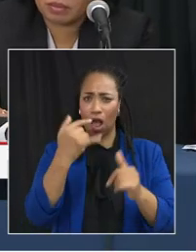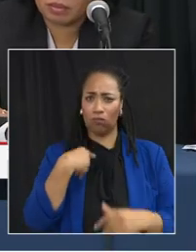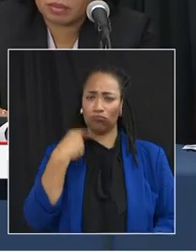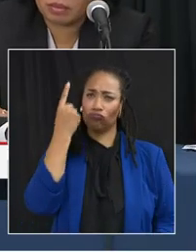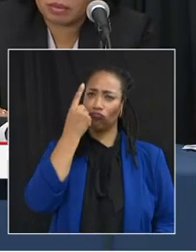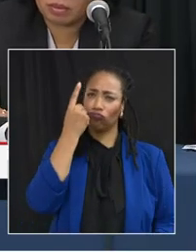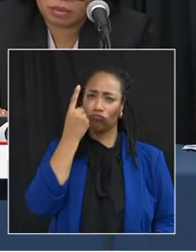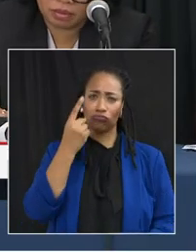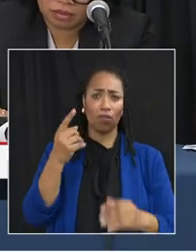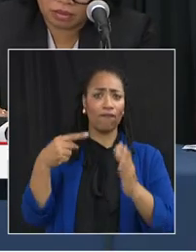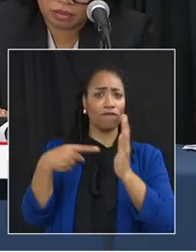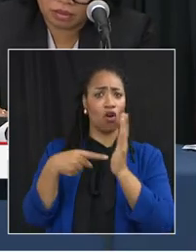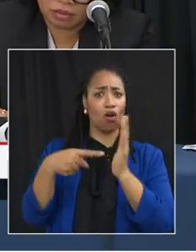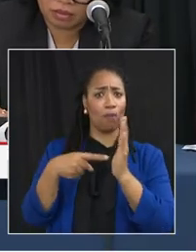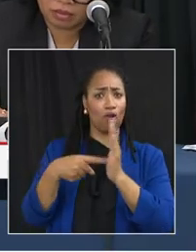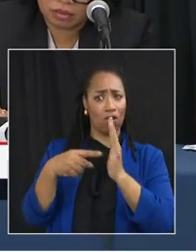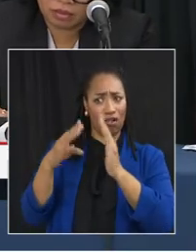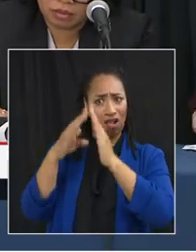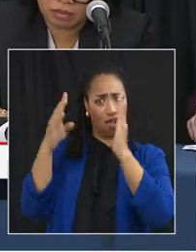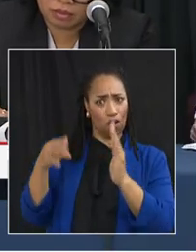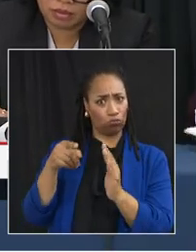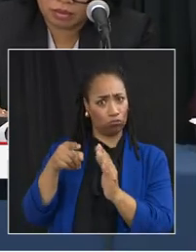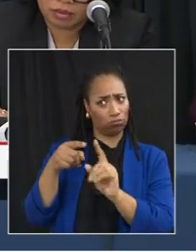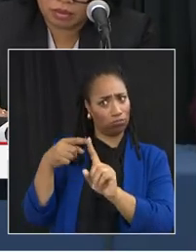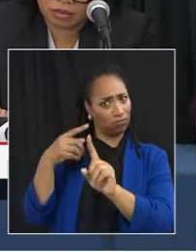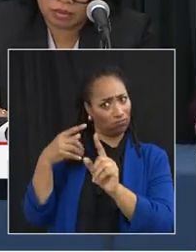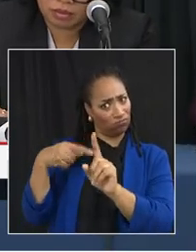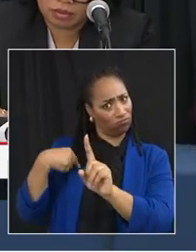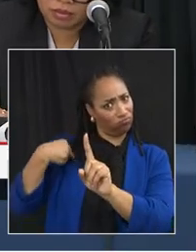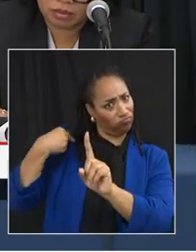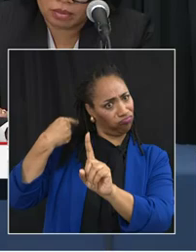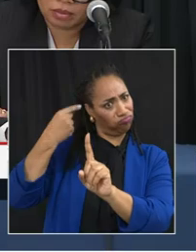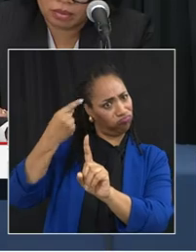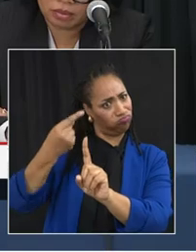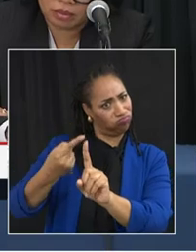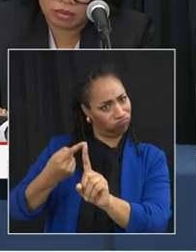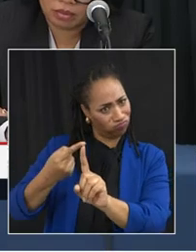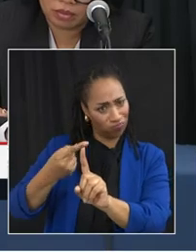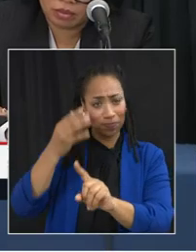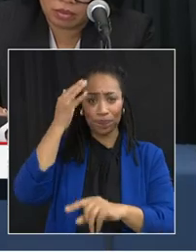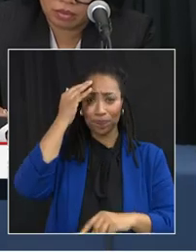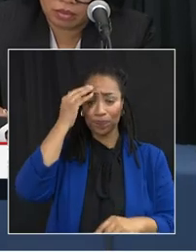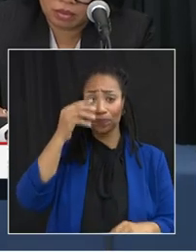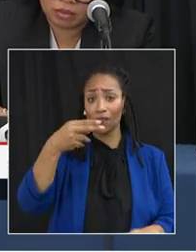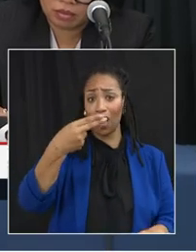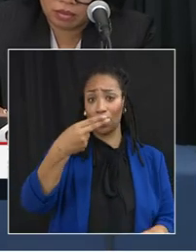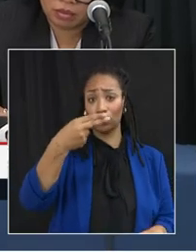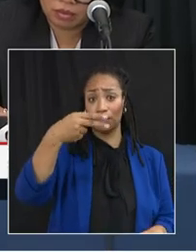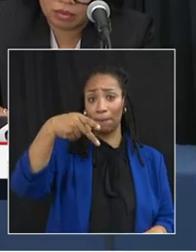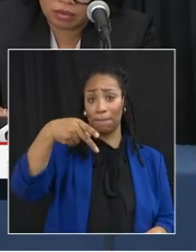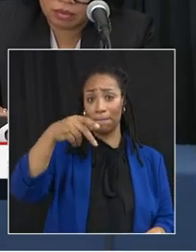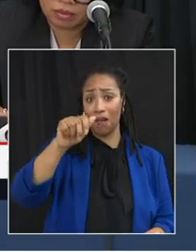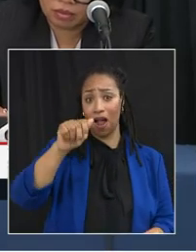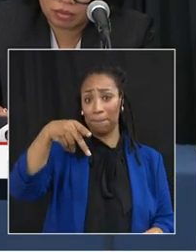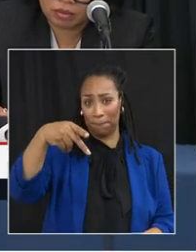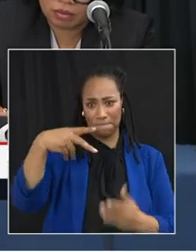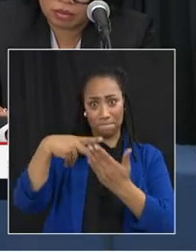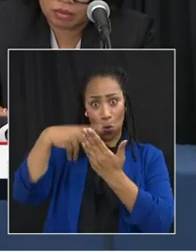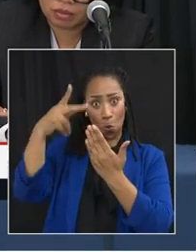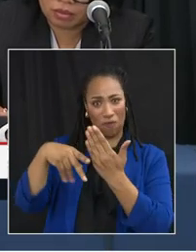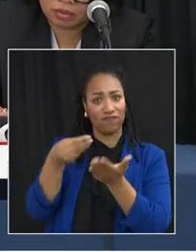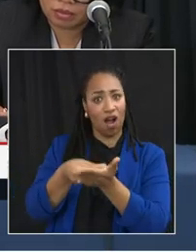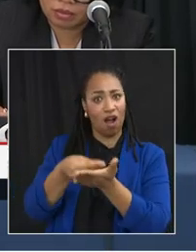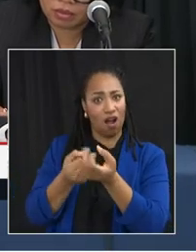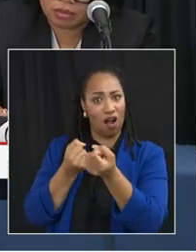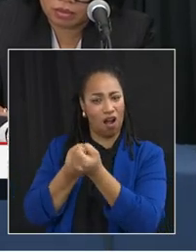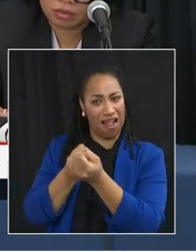Now that HPAC recipients are chosen by a lottery, this makes affordability out of the reach by even more residents.